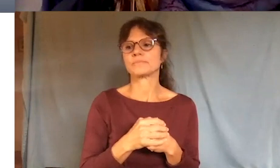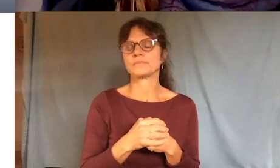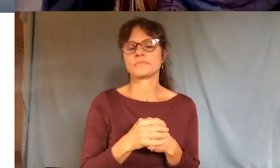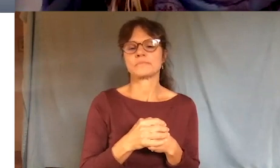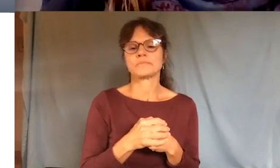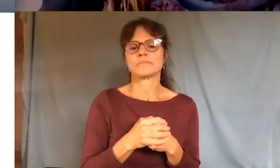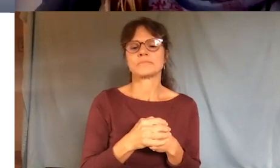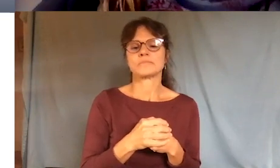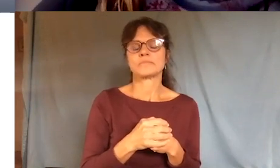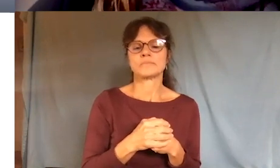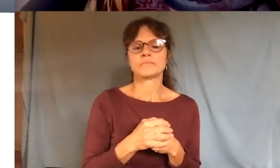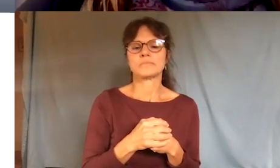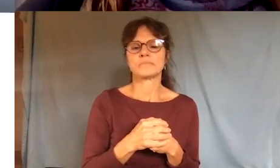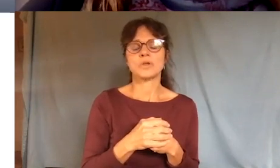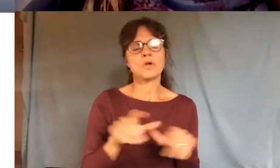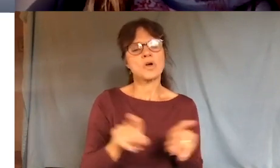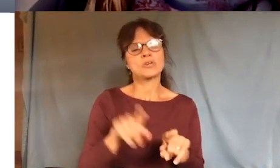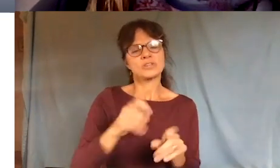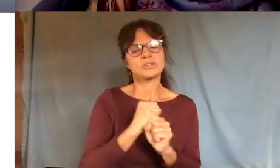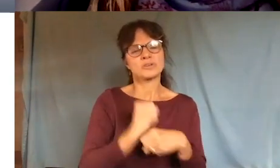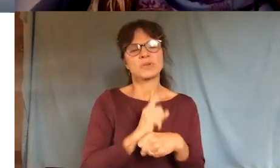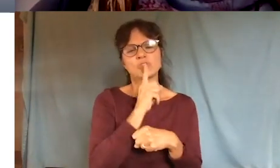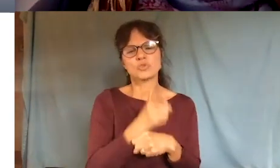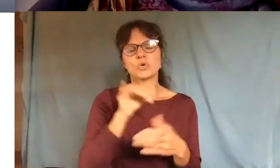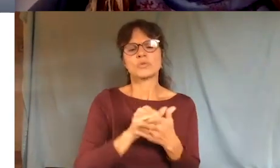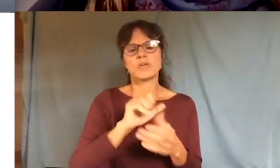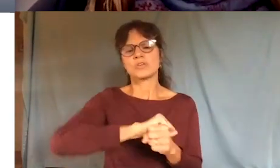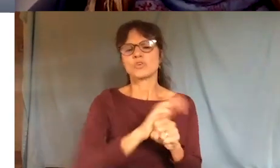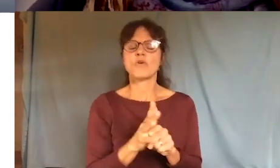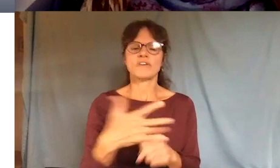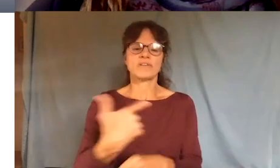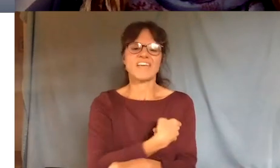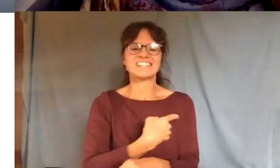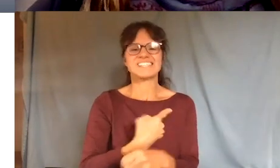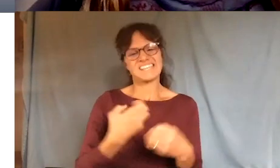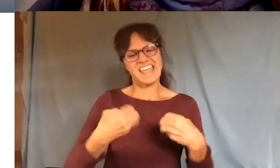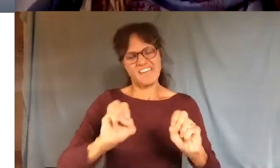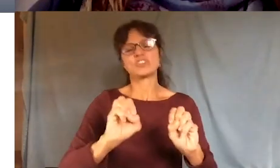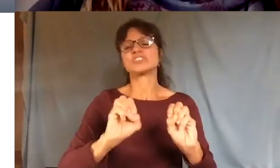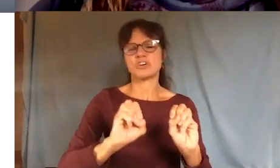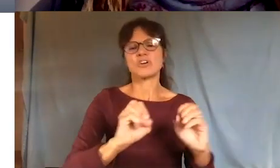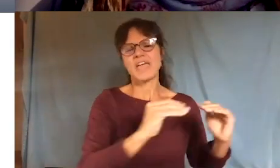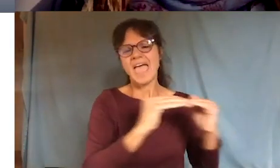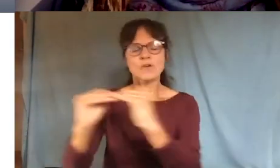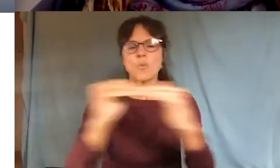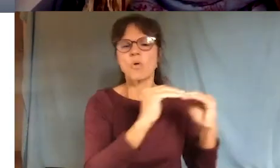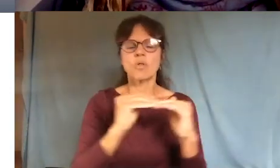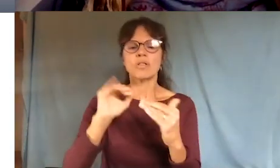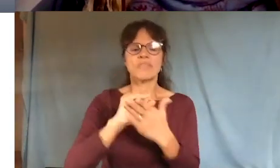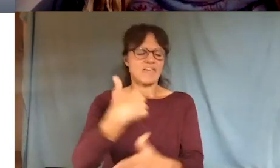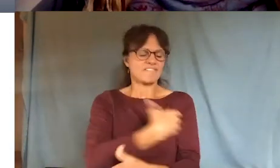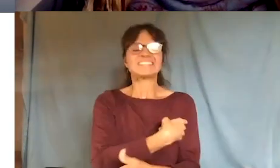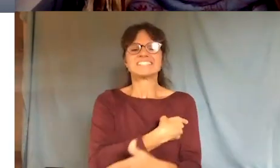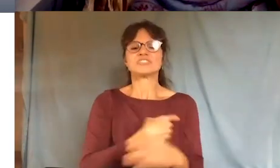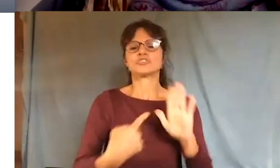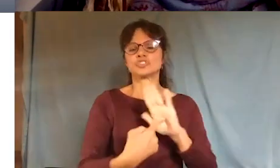Thank you. So we also need to make sure that COVID vaccine efforts are equitable and that vaccines are shown to